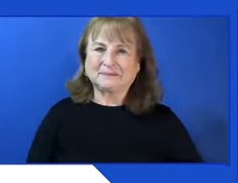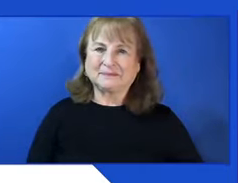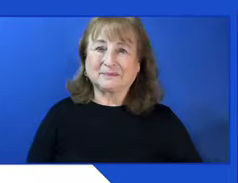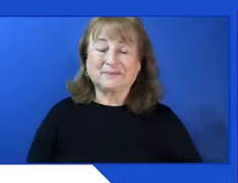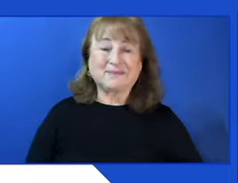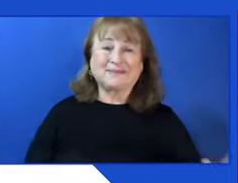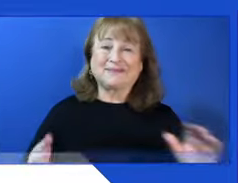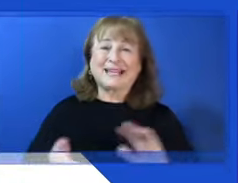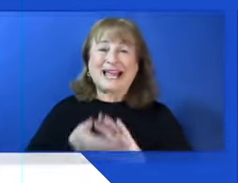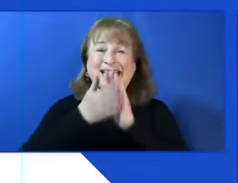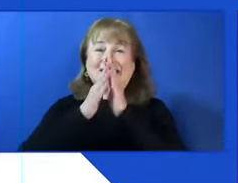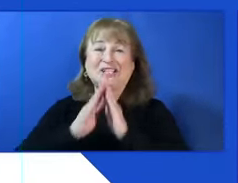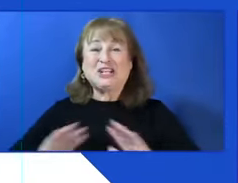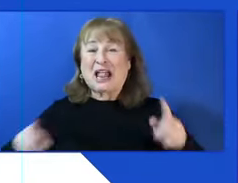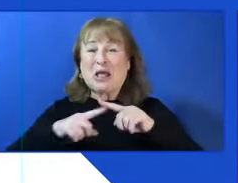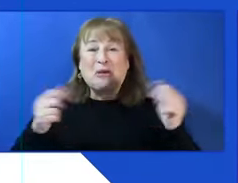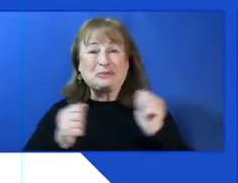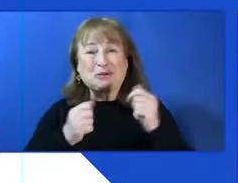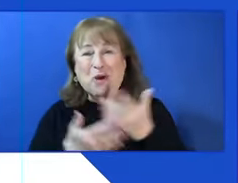Shalom lekulam.